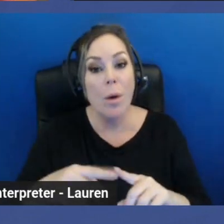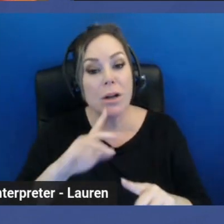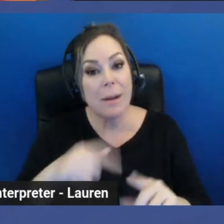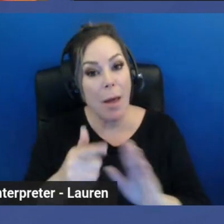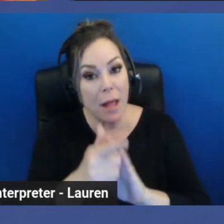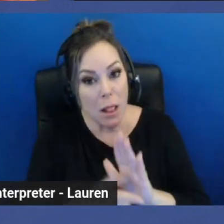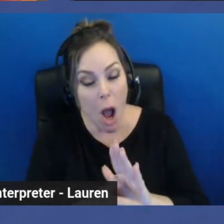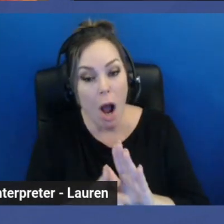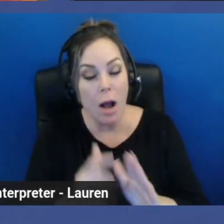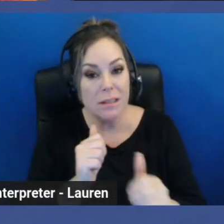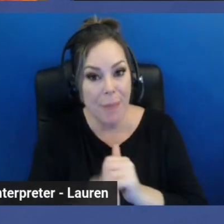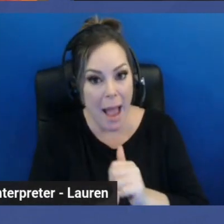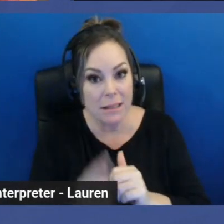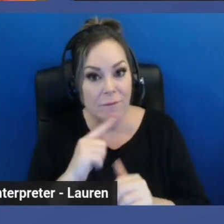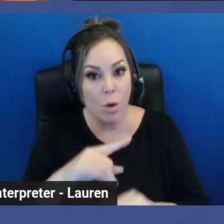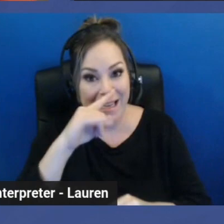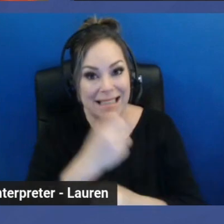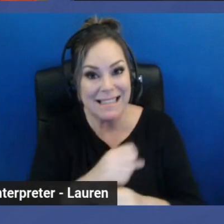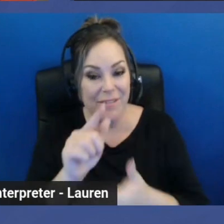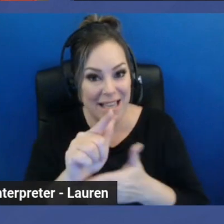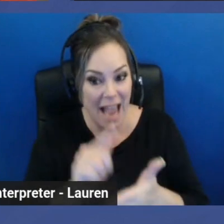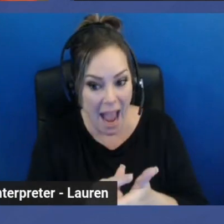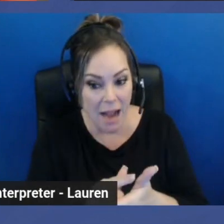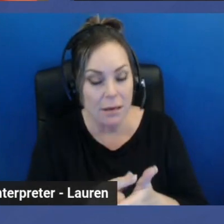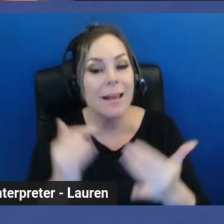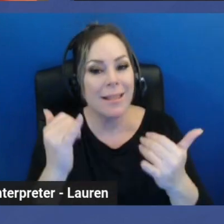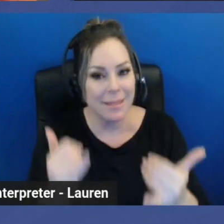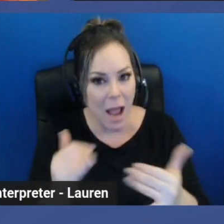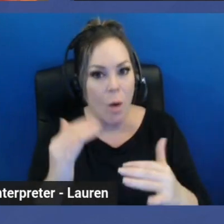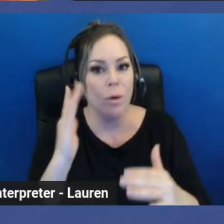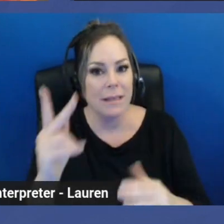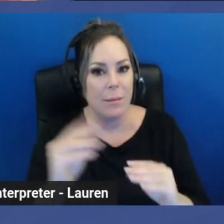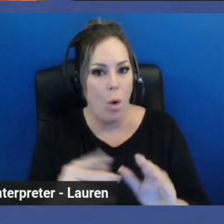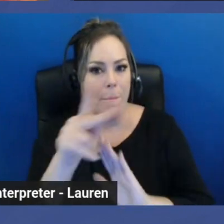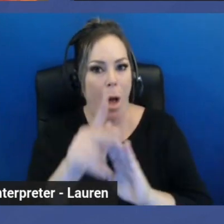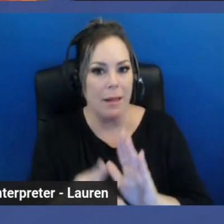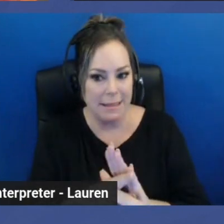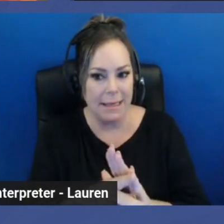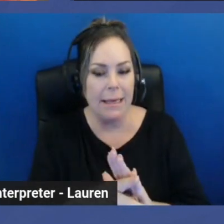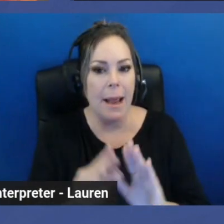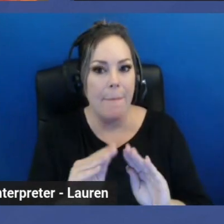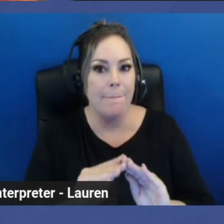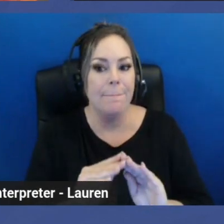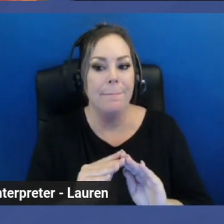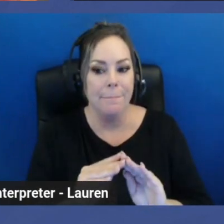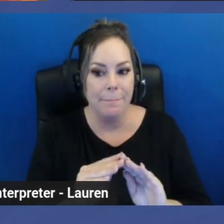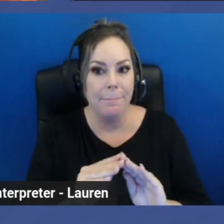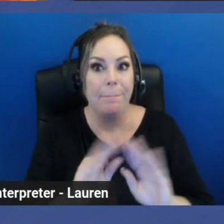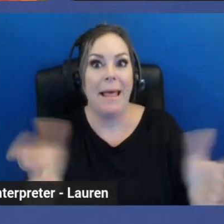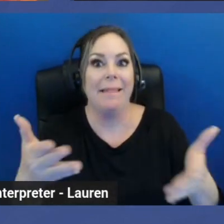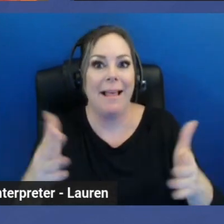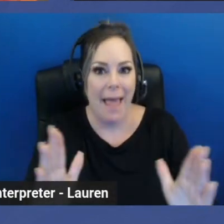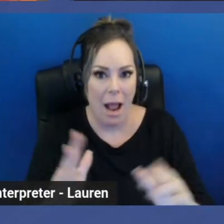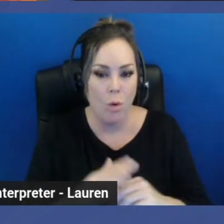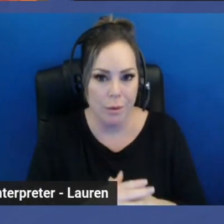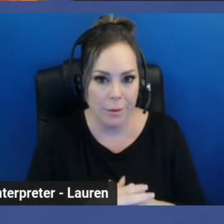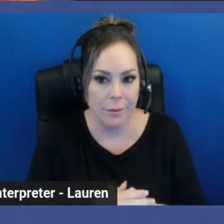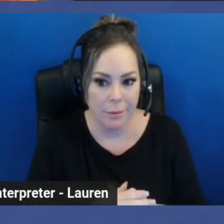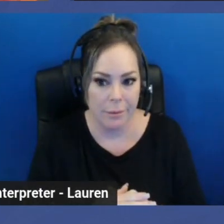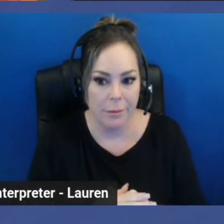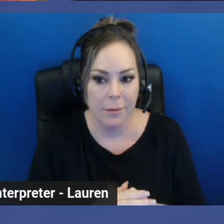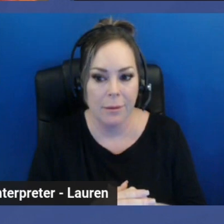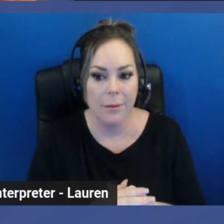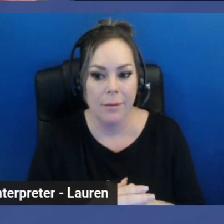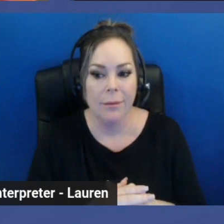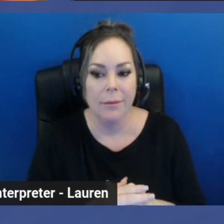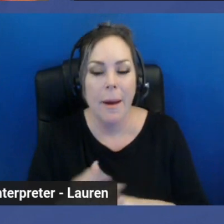starts to pass, where I think we'll start to see a lot more policy kind of being blatantly allowed under this now